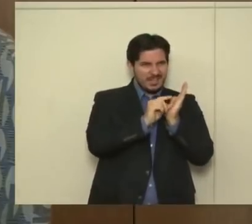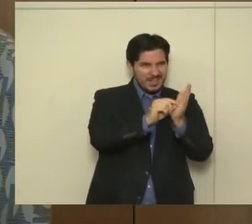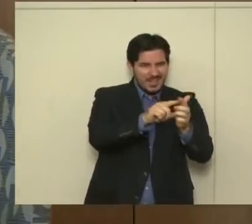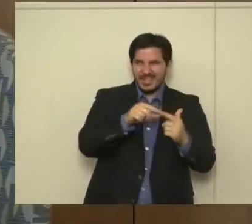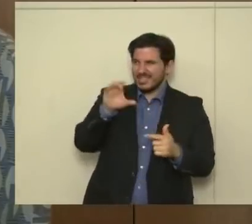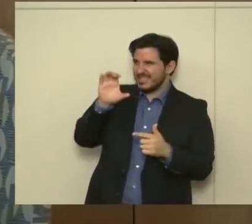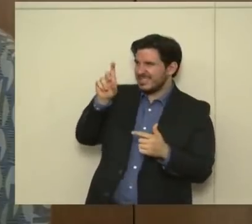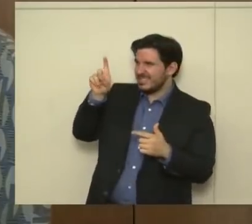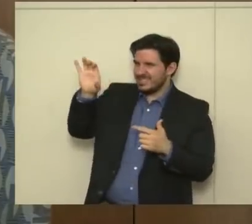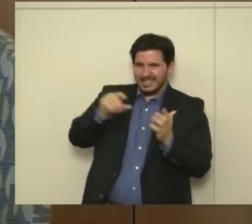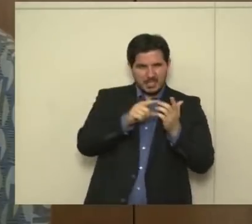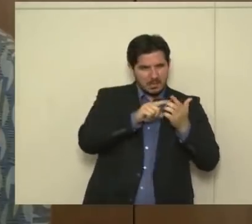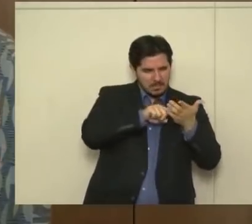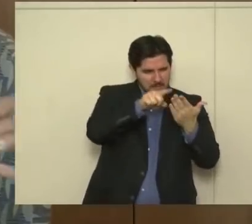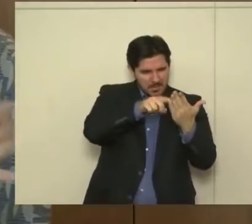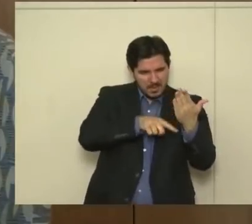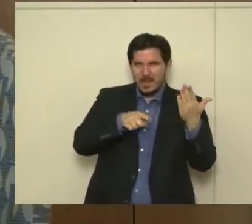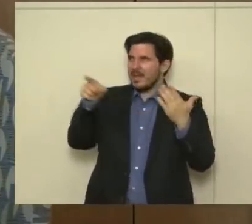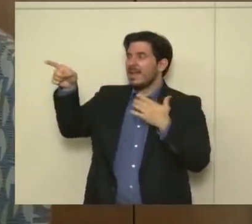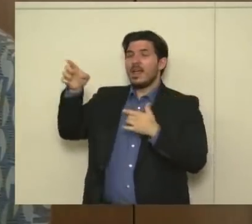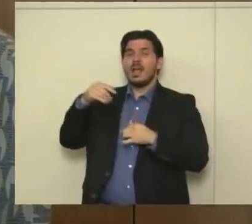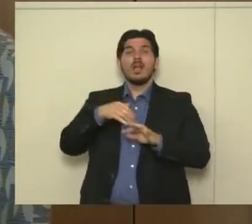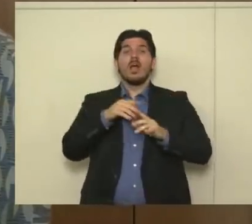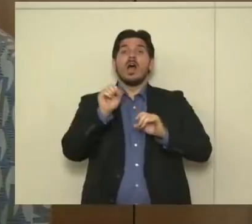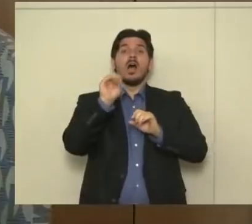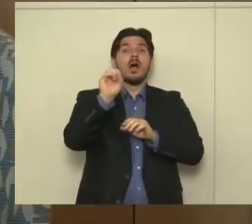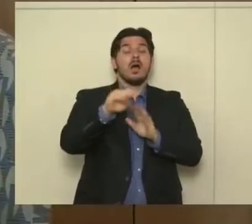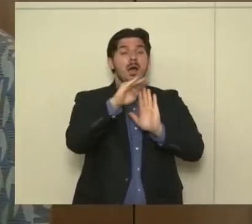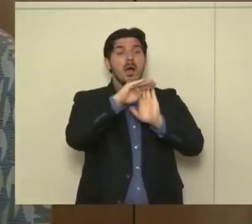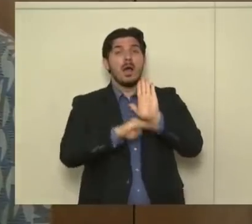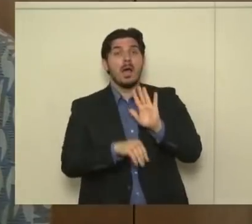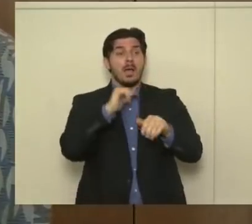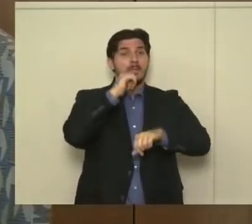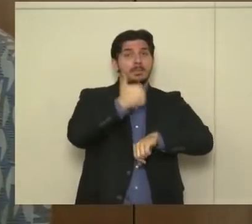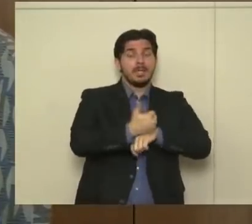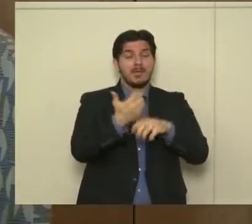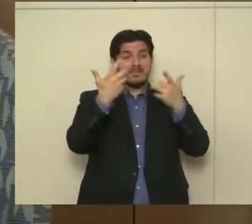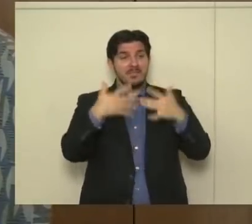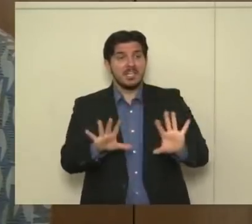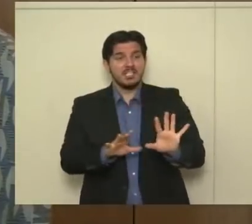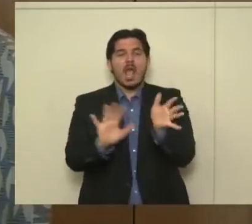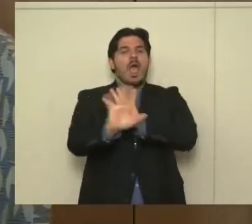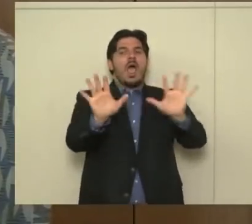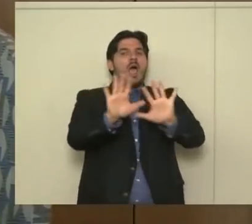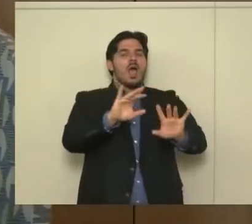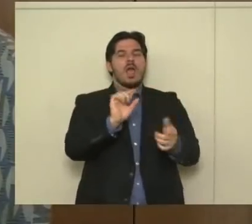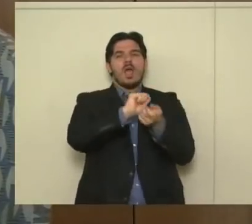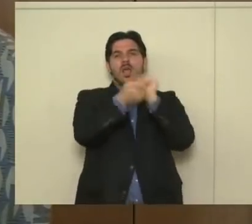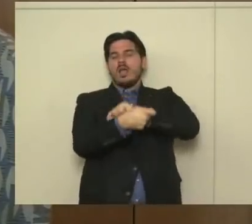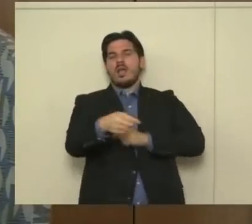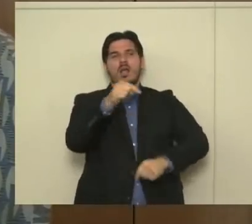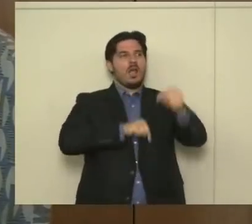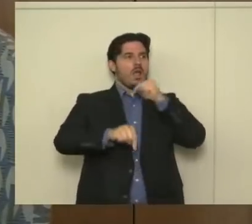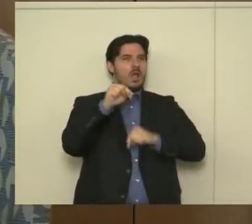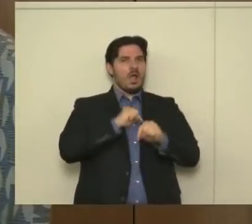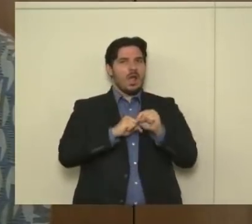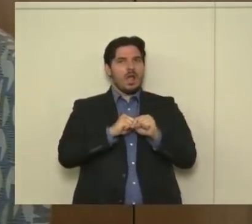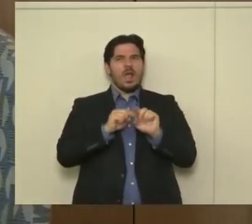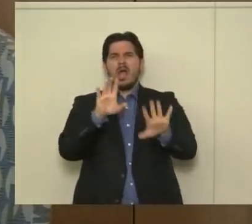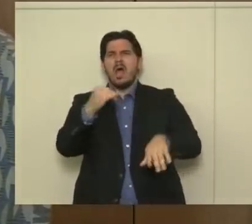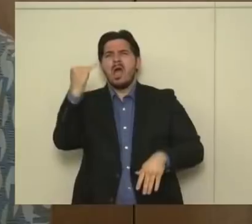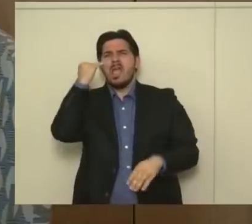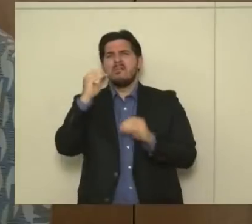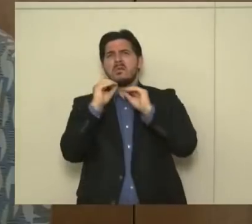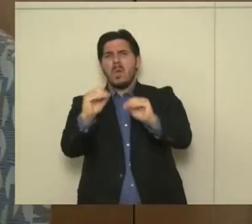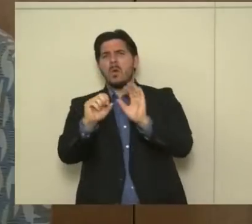back the changes to their guidelines, basically saying, you know, you don't test asymptomatic people. In a nutshell, that was basically their